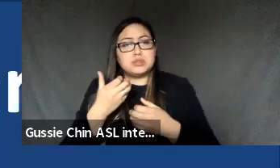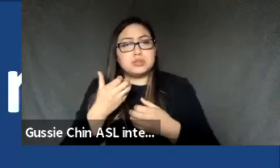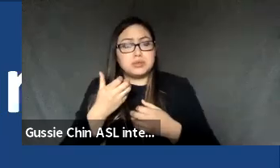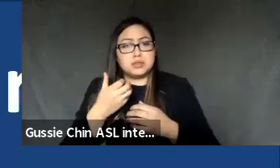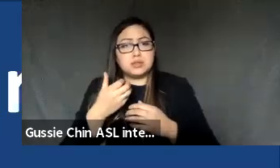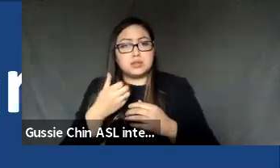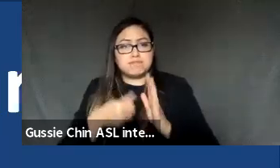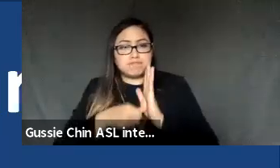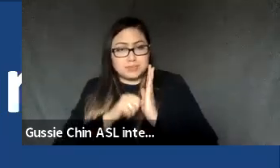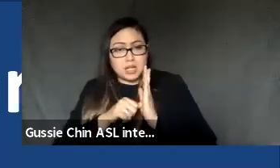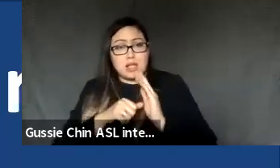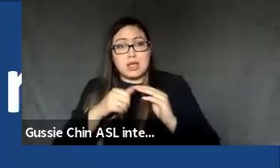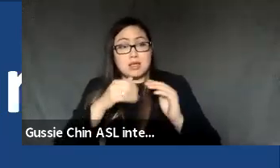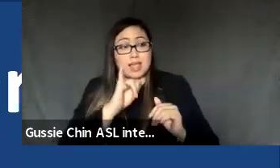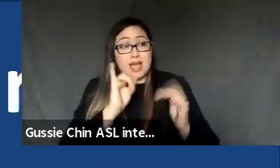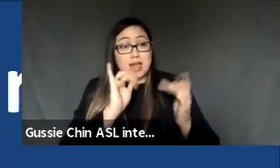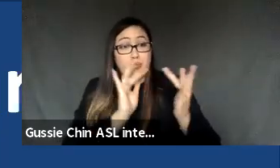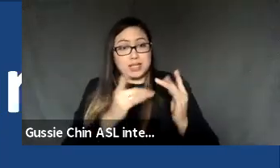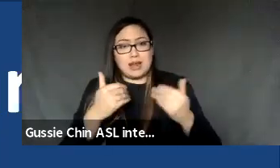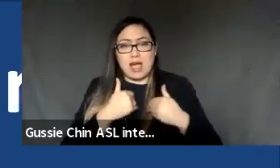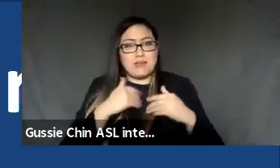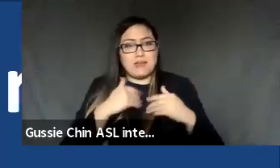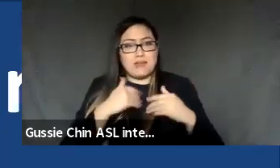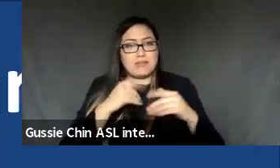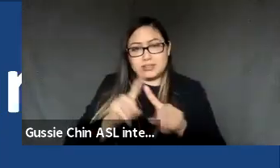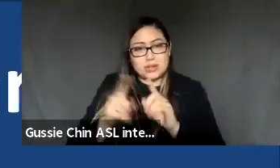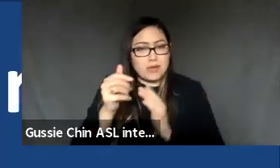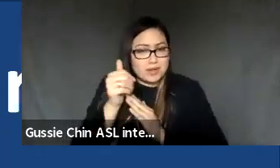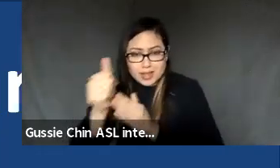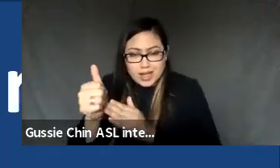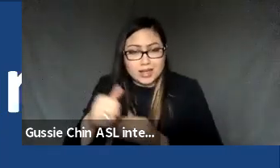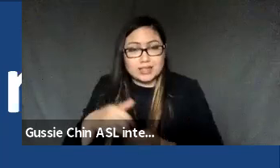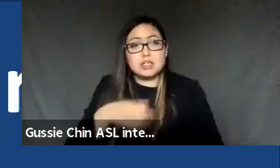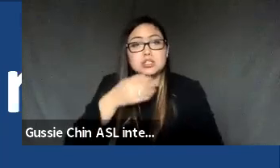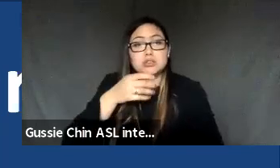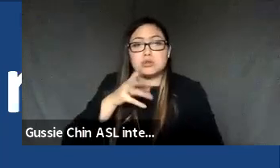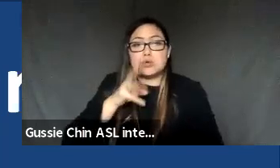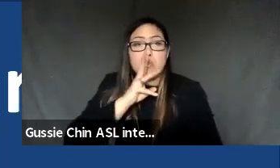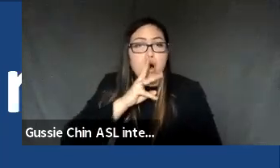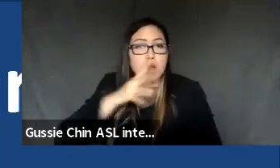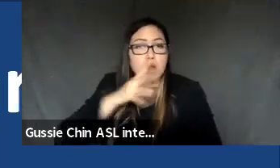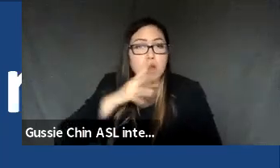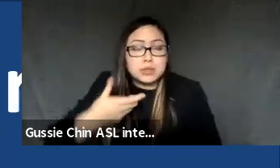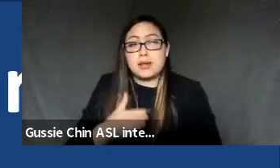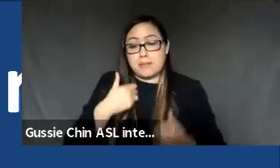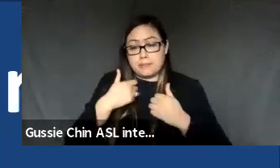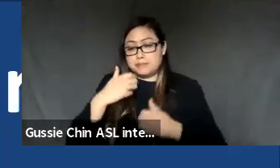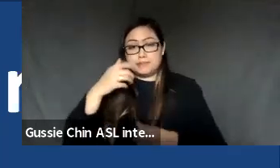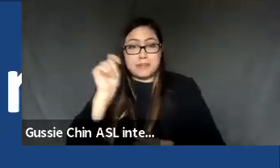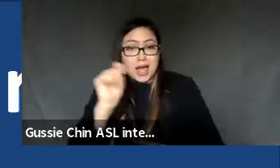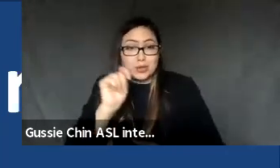Access Board's website, we have a series of guides. Some of the recent ones are drinking fountains, bathing rooms, and toilet